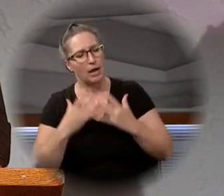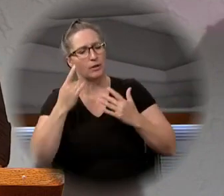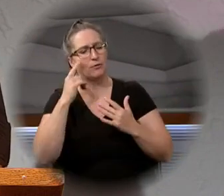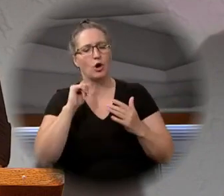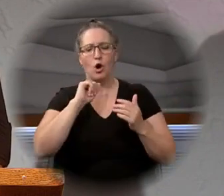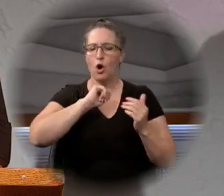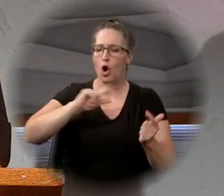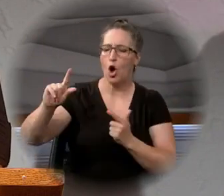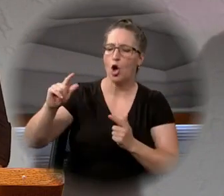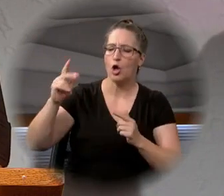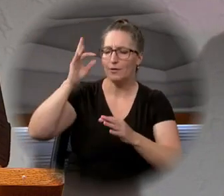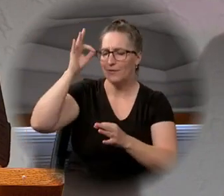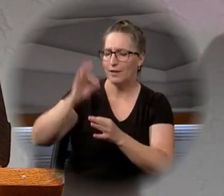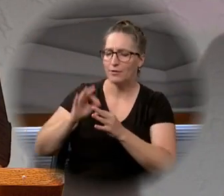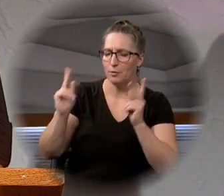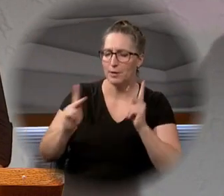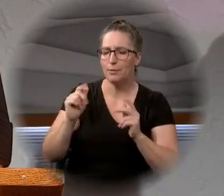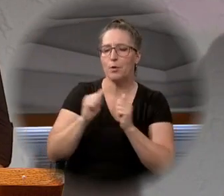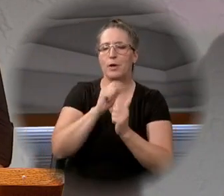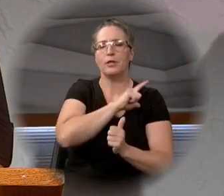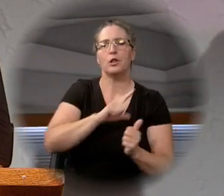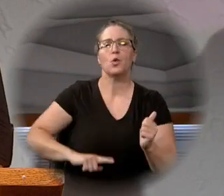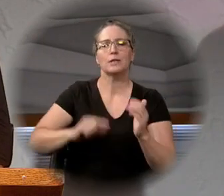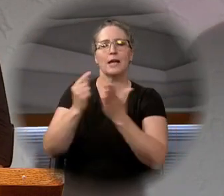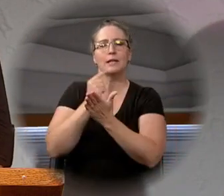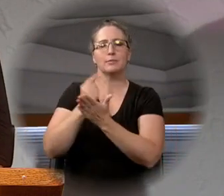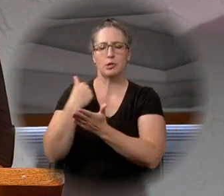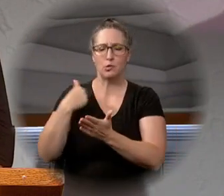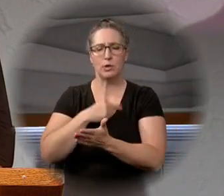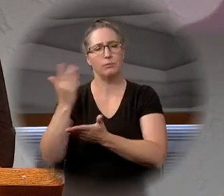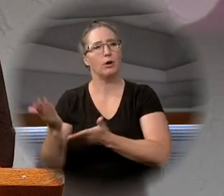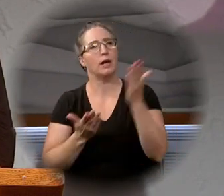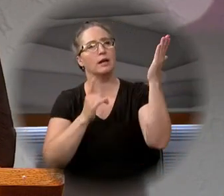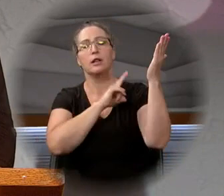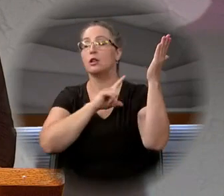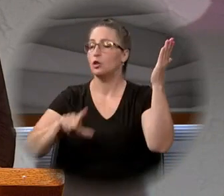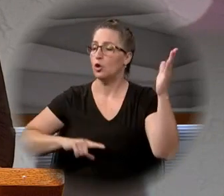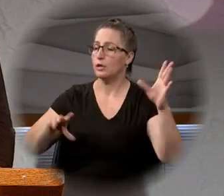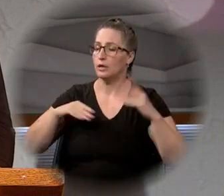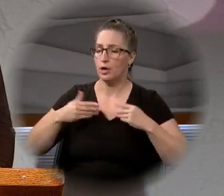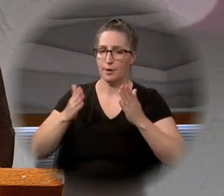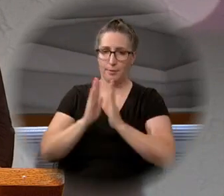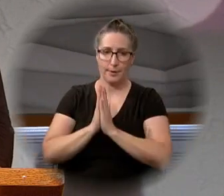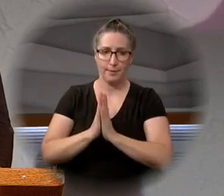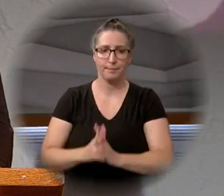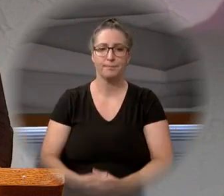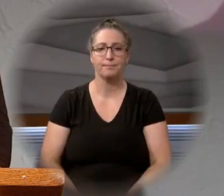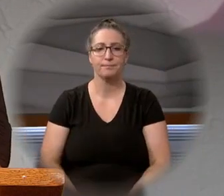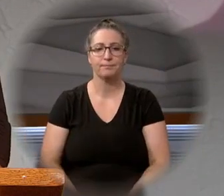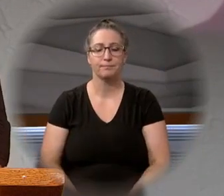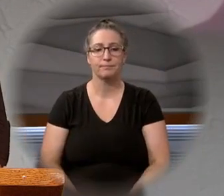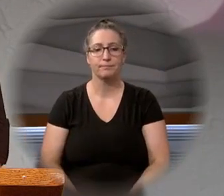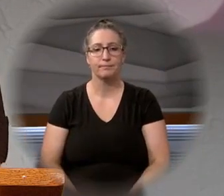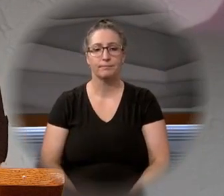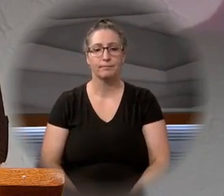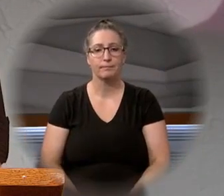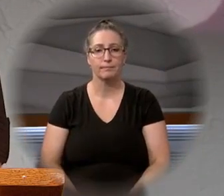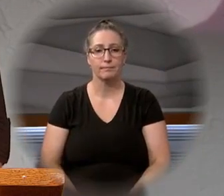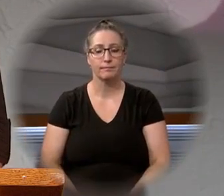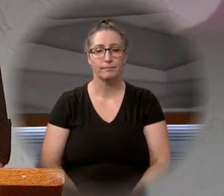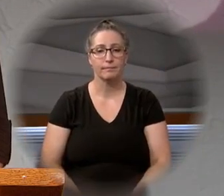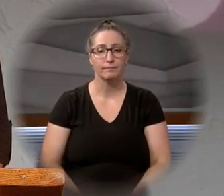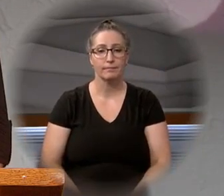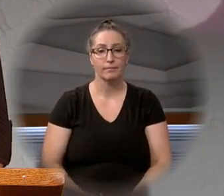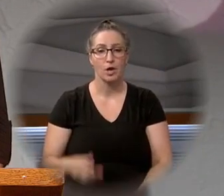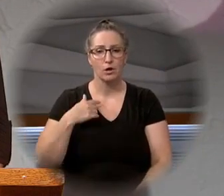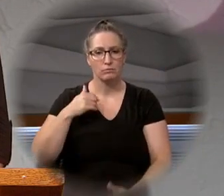as disciples of the Lord's gospel. We pray to the Lord. Lord, hear our prayer. As